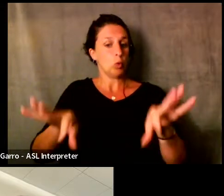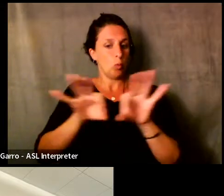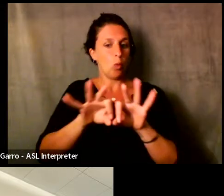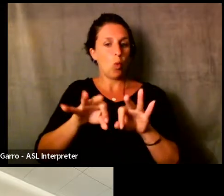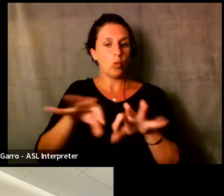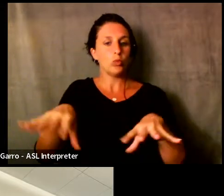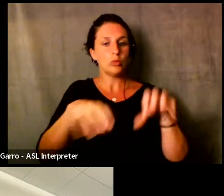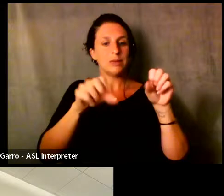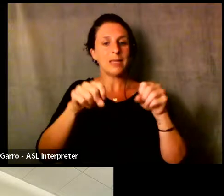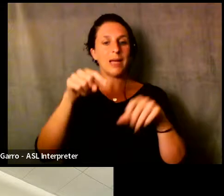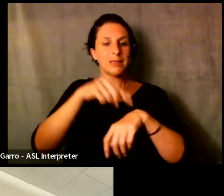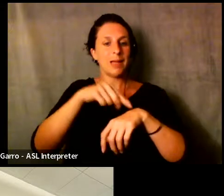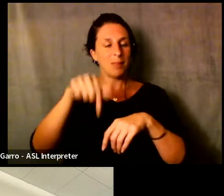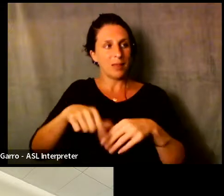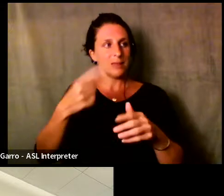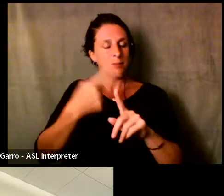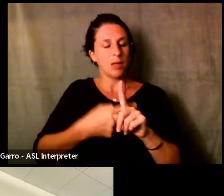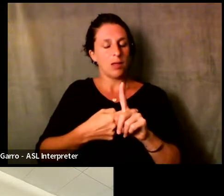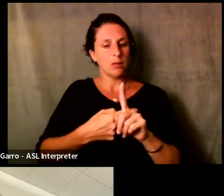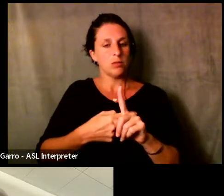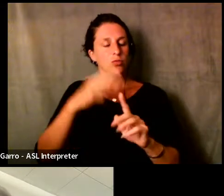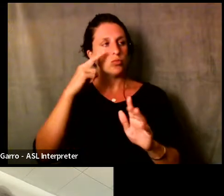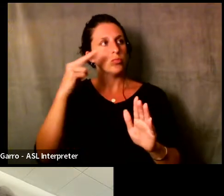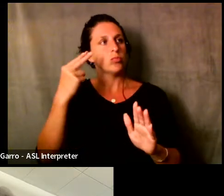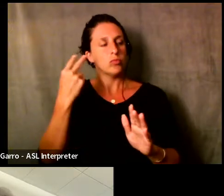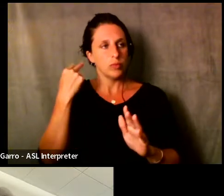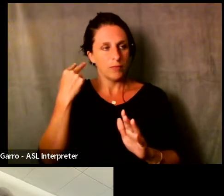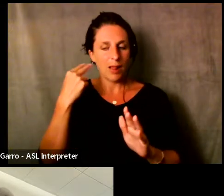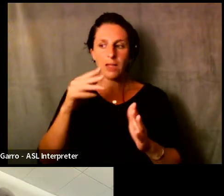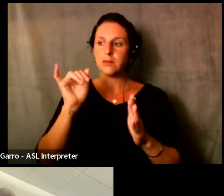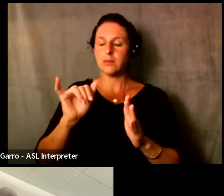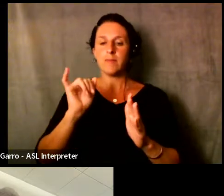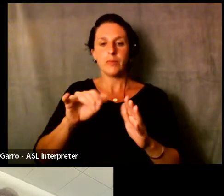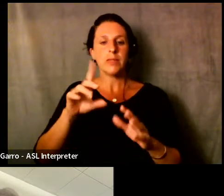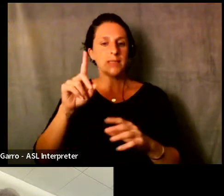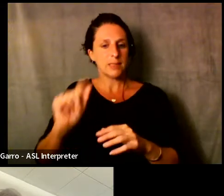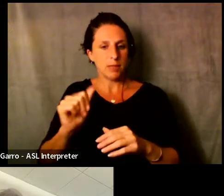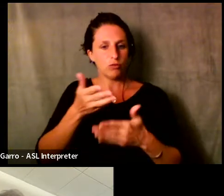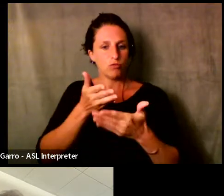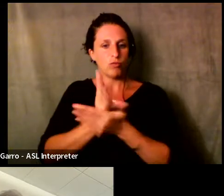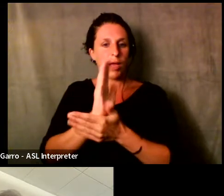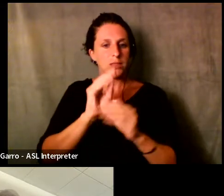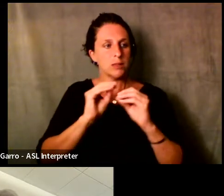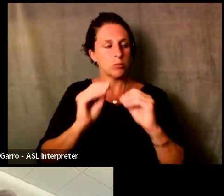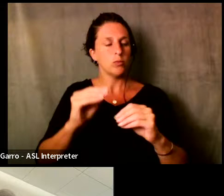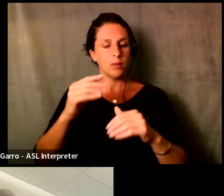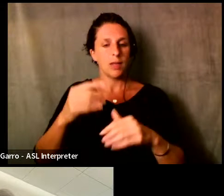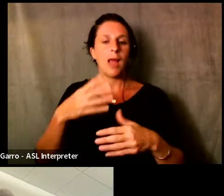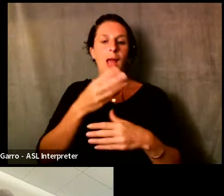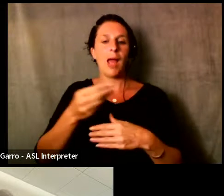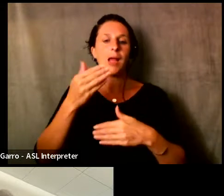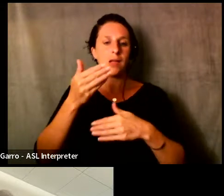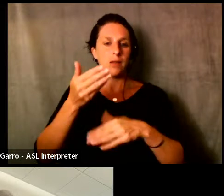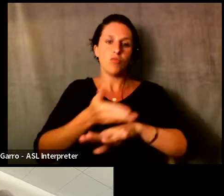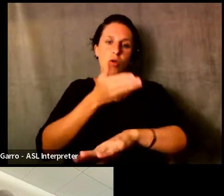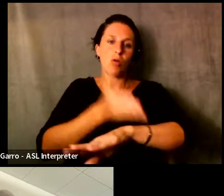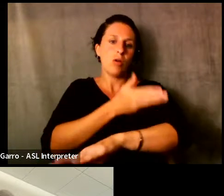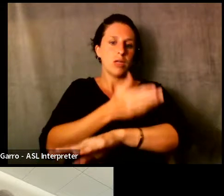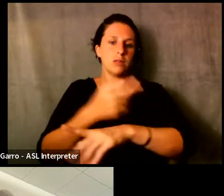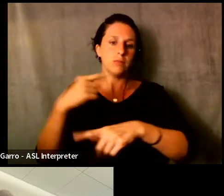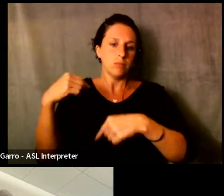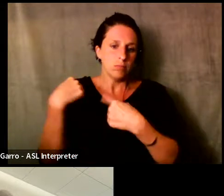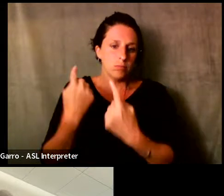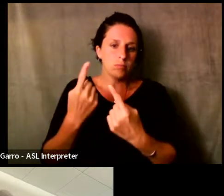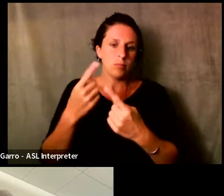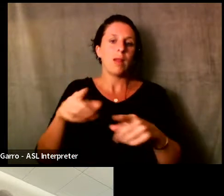this month to reflect on the disability rights movement and the progress that has been made, as well as all of the work